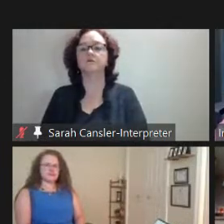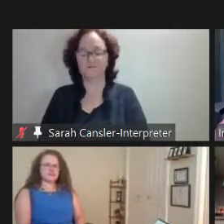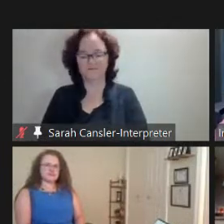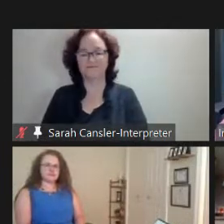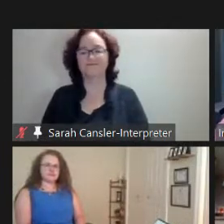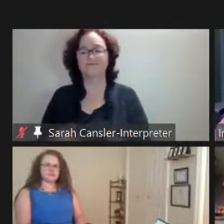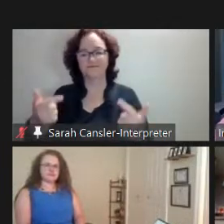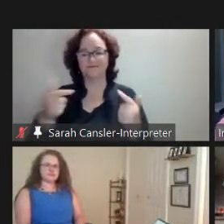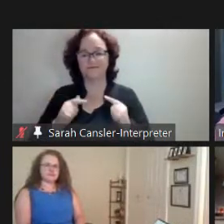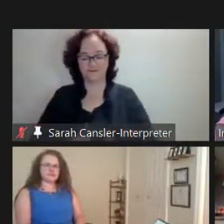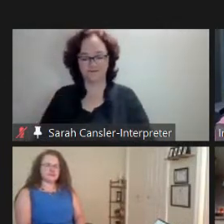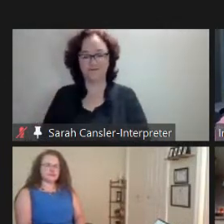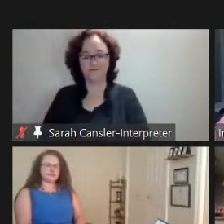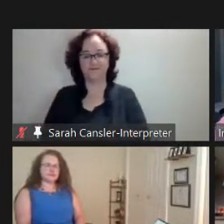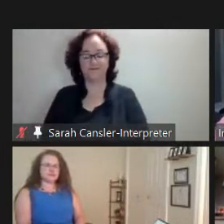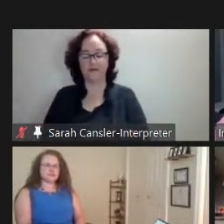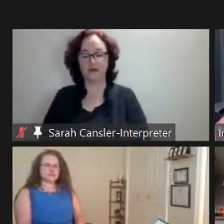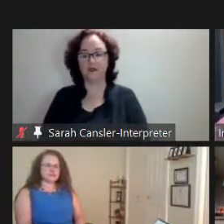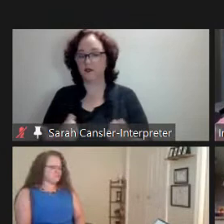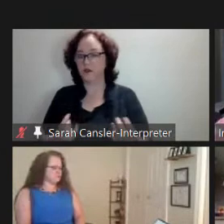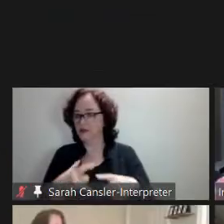so pending permit